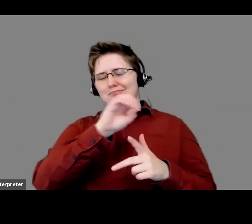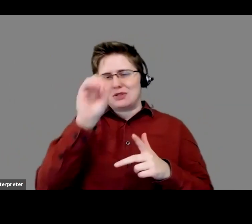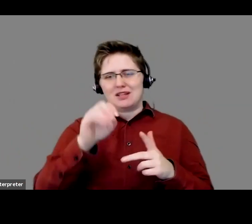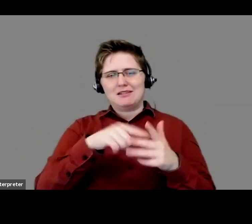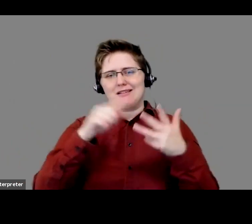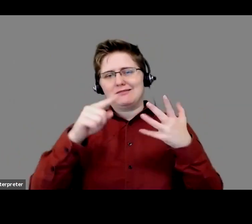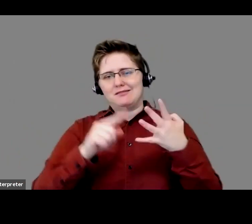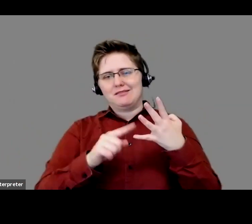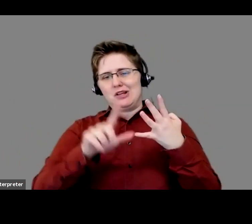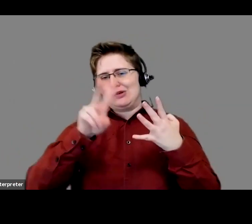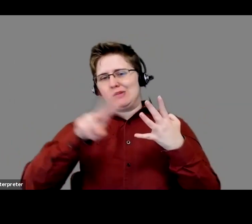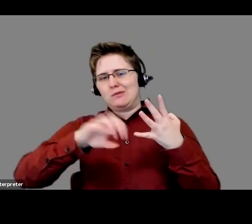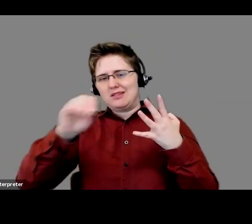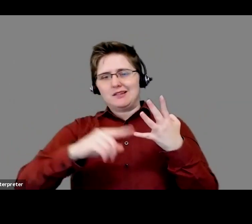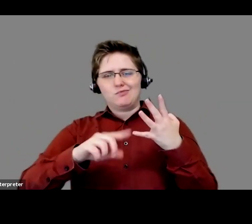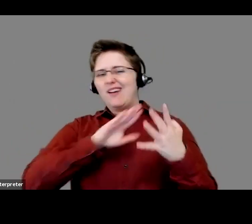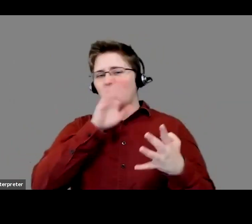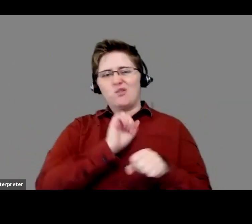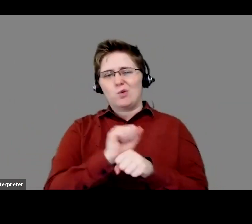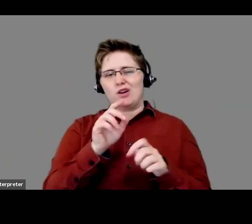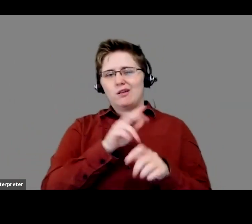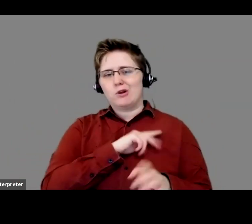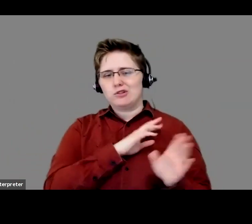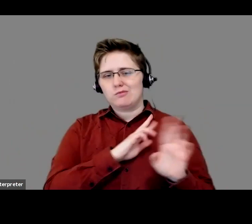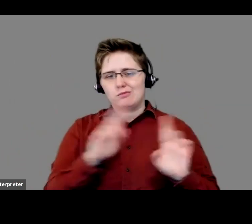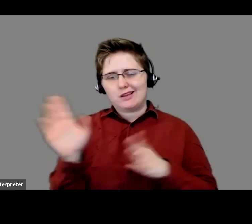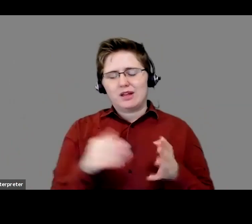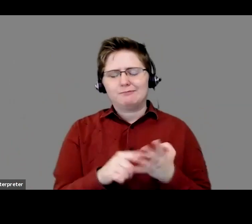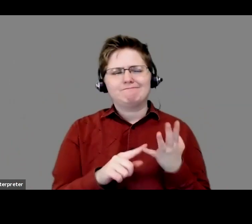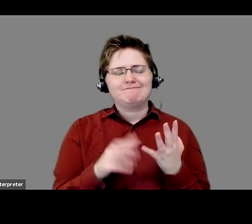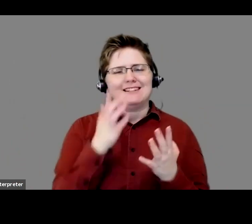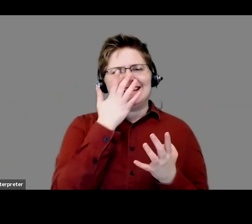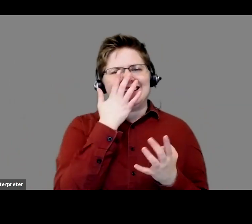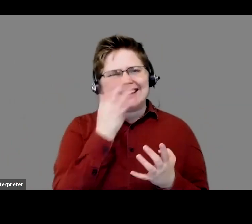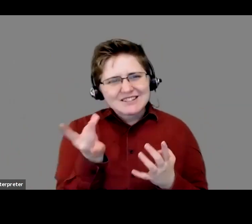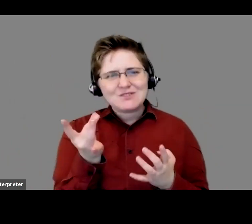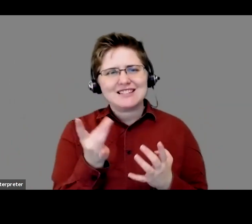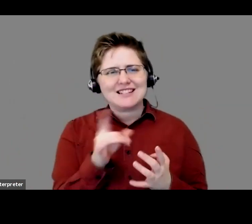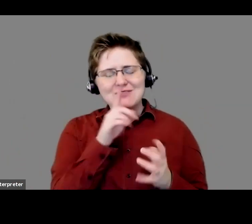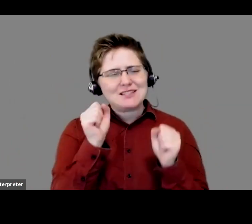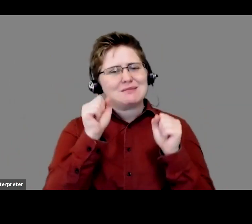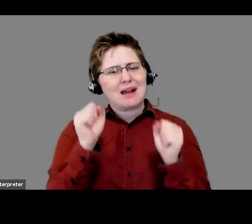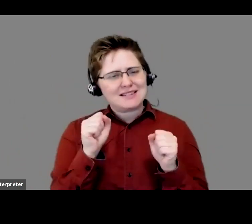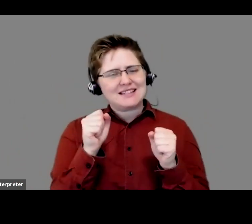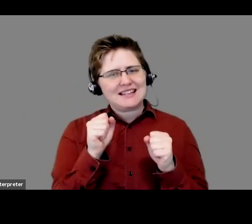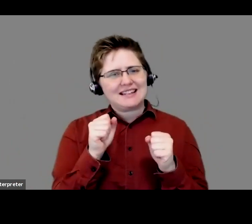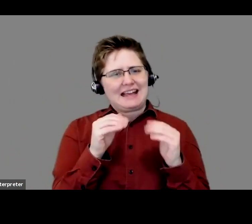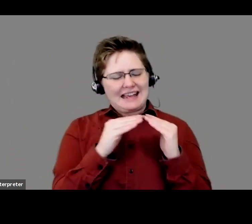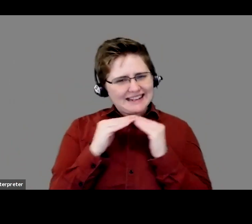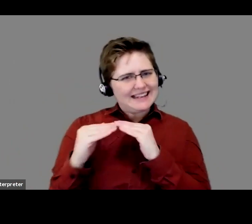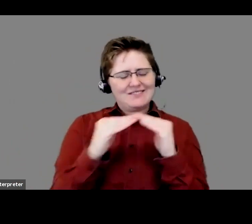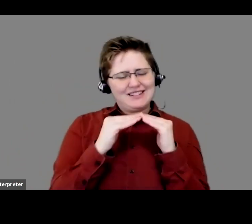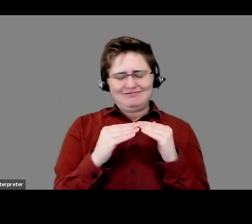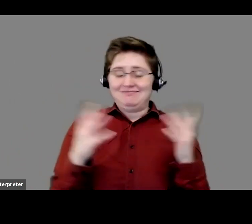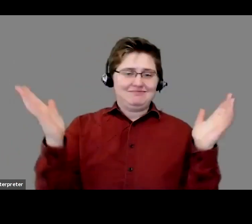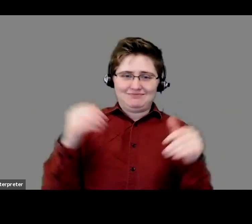then 22% says, I have never worked on a personal preparedness plan. So this is actually really surprisingly evenly spread out.